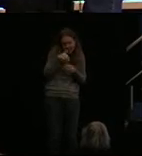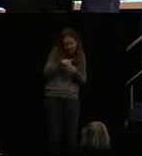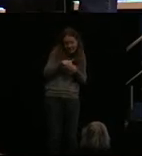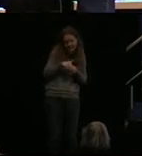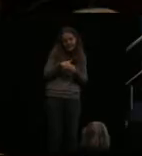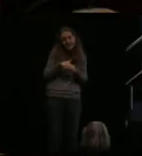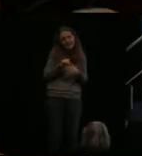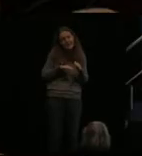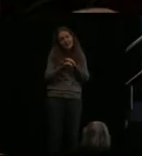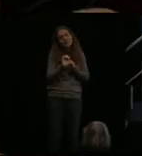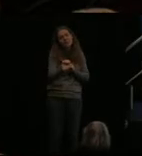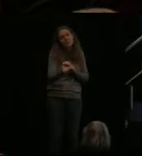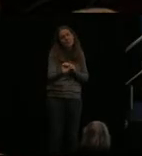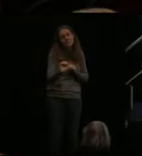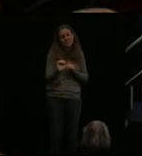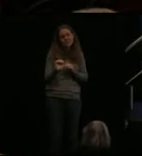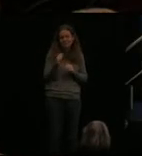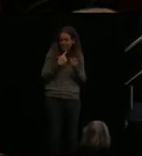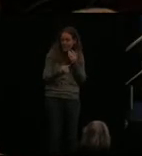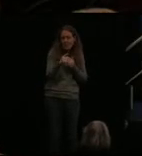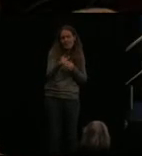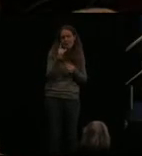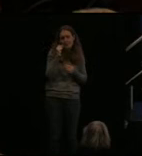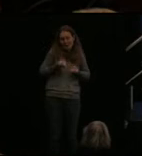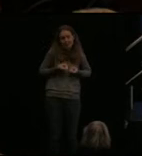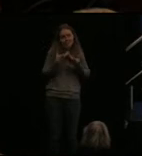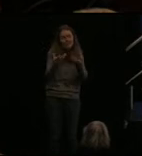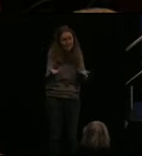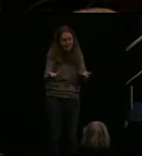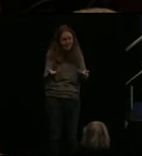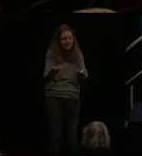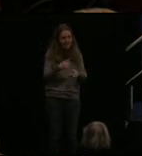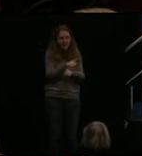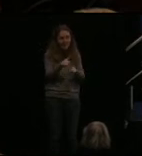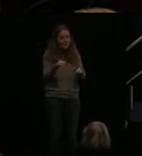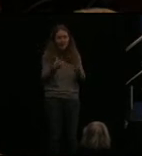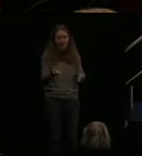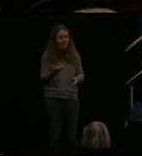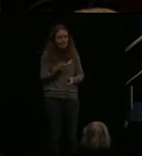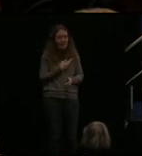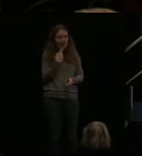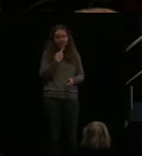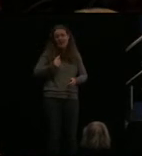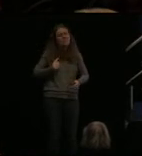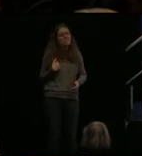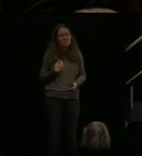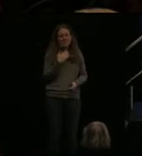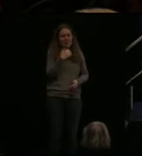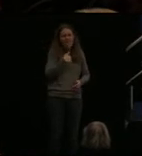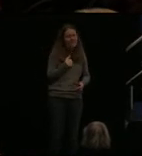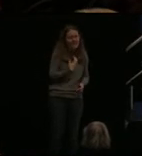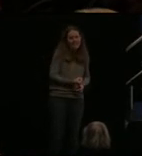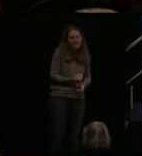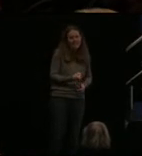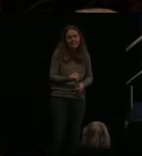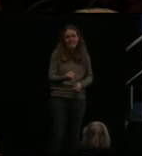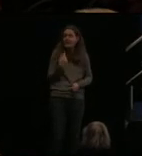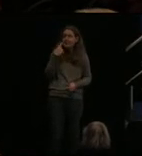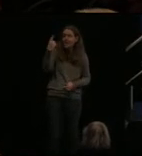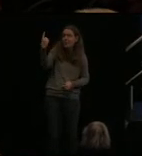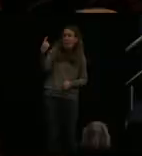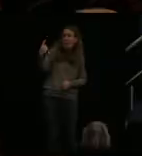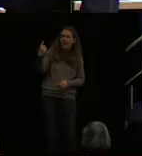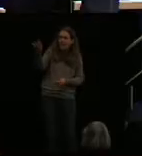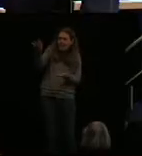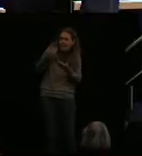you that only you can bring. So you have no right to say, I don't have enough. You have no right to say to God, I've been